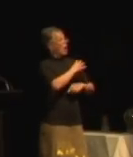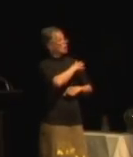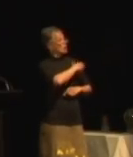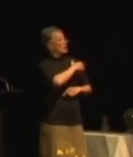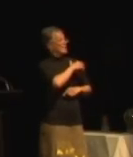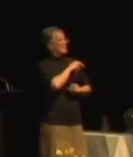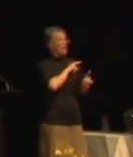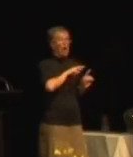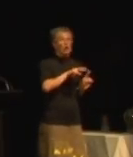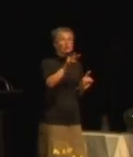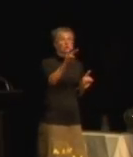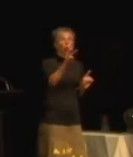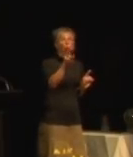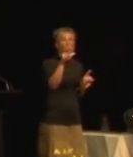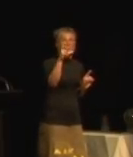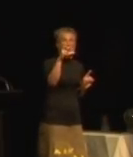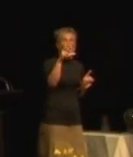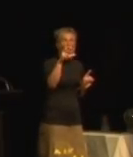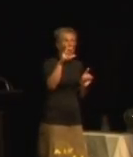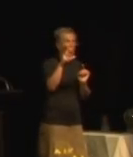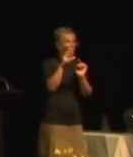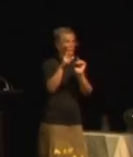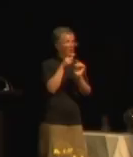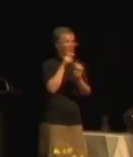social media and adopted it for their conference.